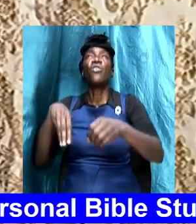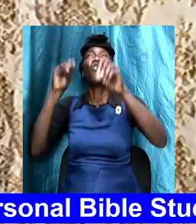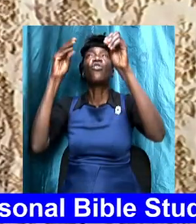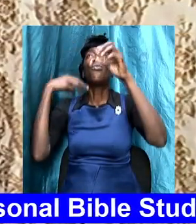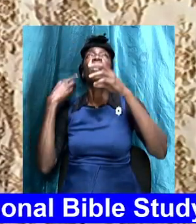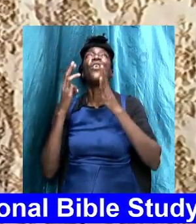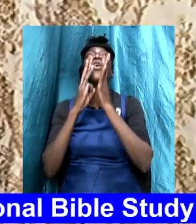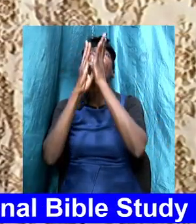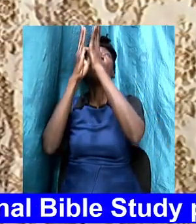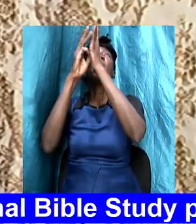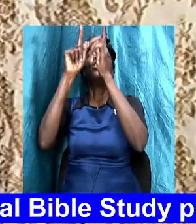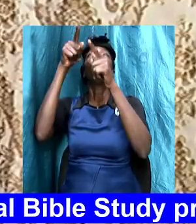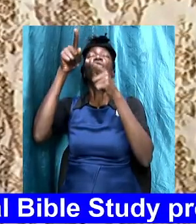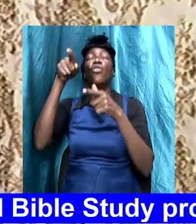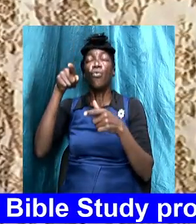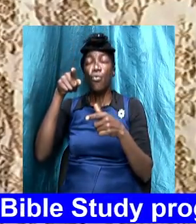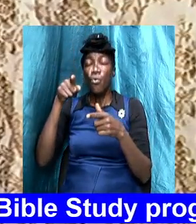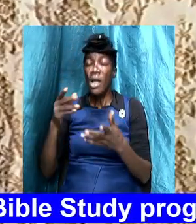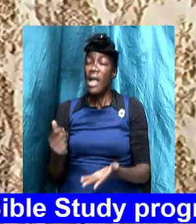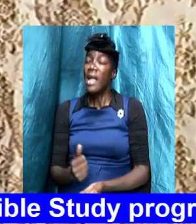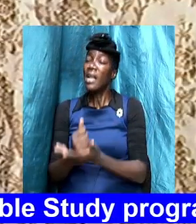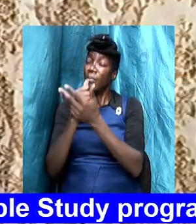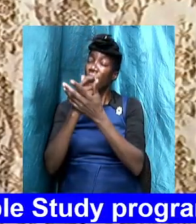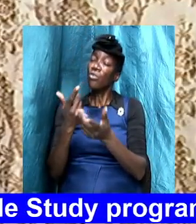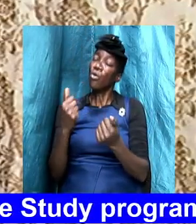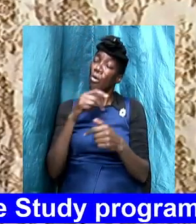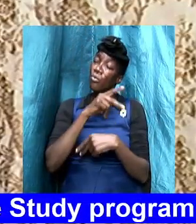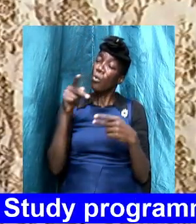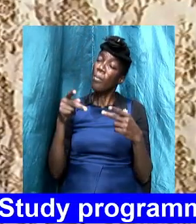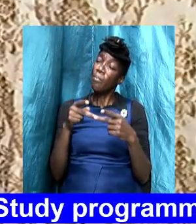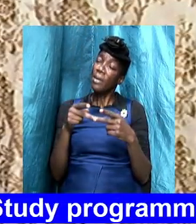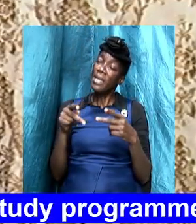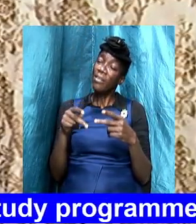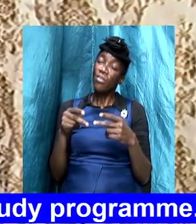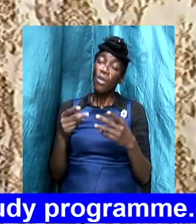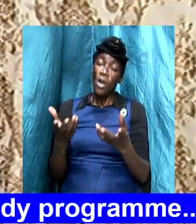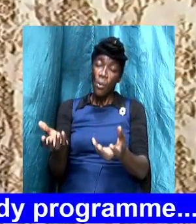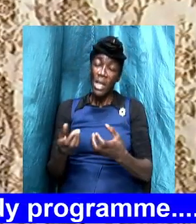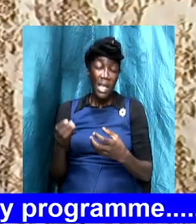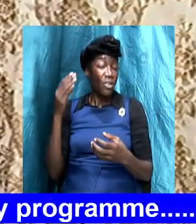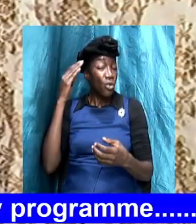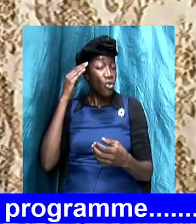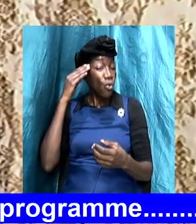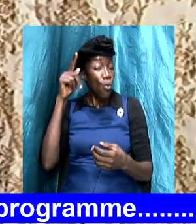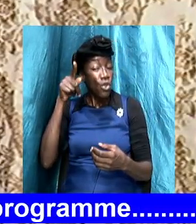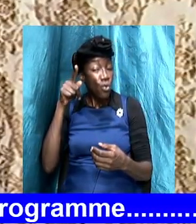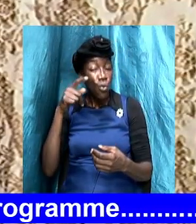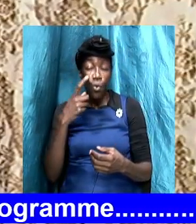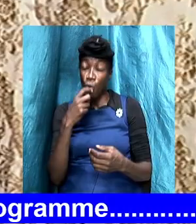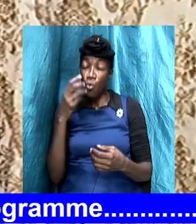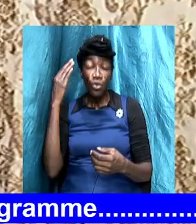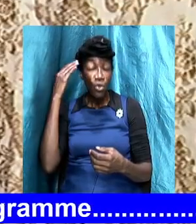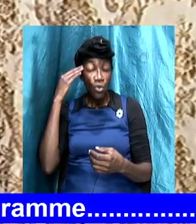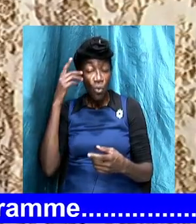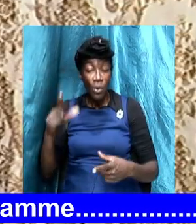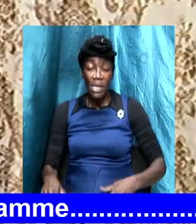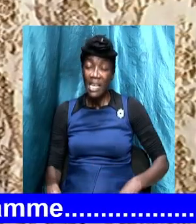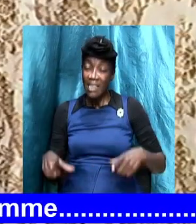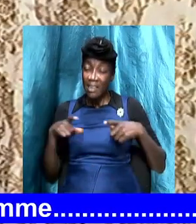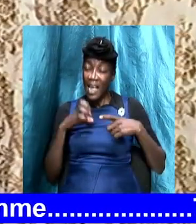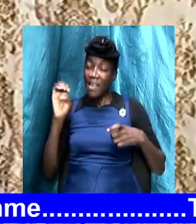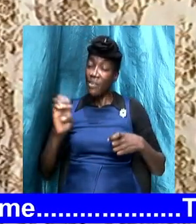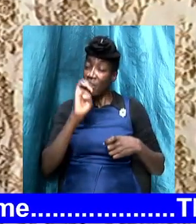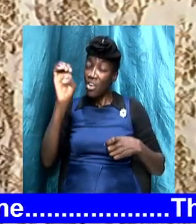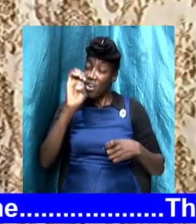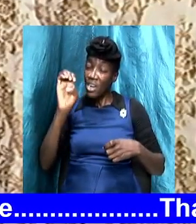totally to you. Help us, Lord, to come to a place, hallelujah, where we get to know you. Whom to know is life eternal. For any man who comes to Christ